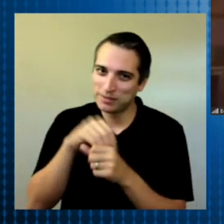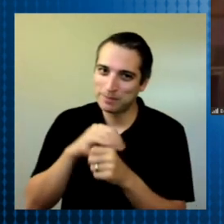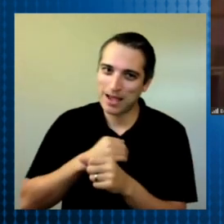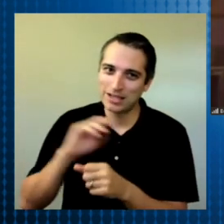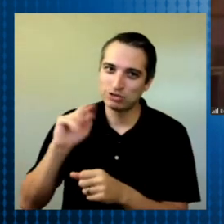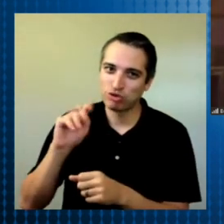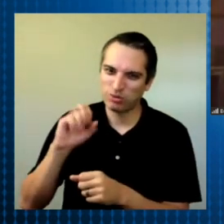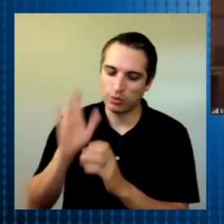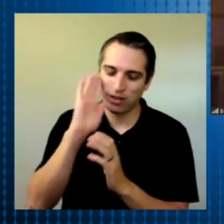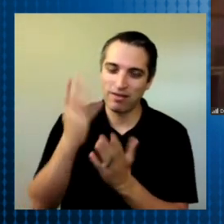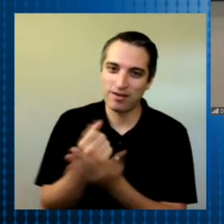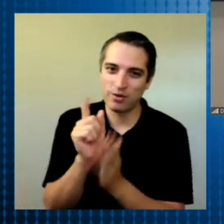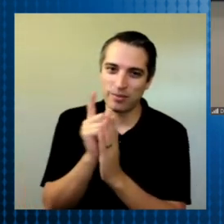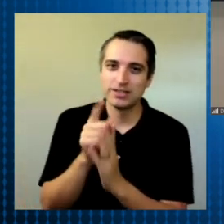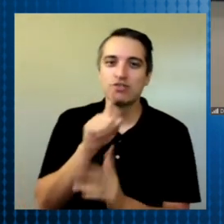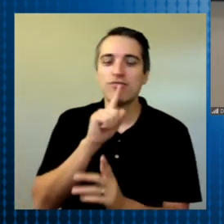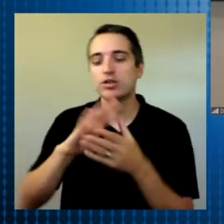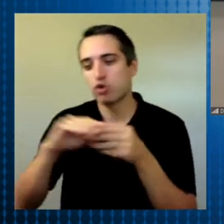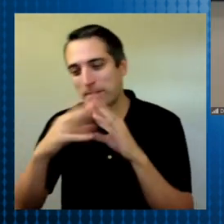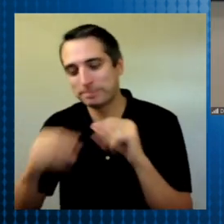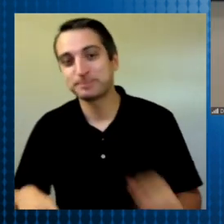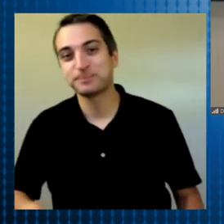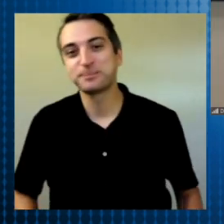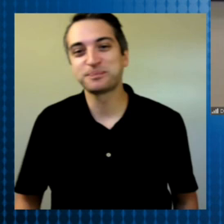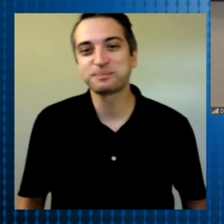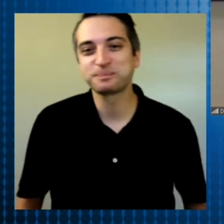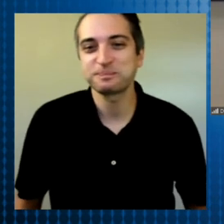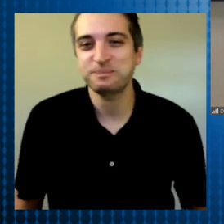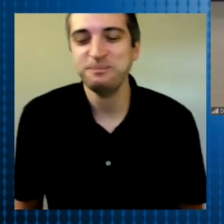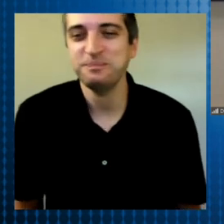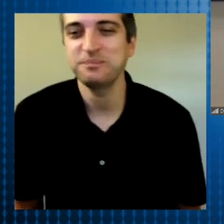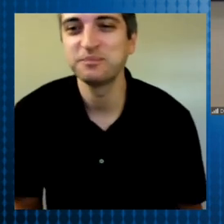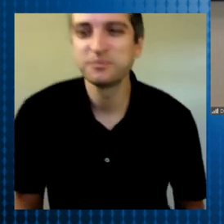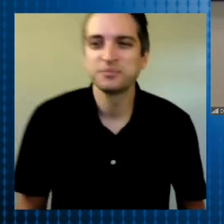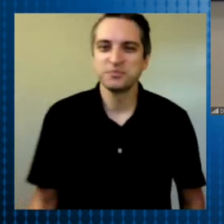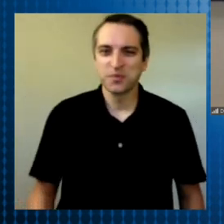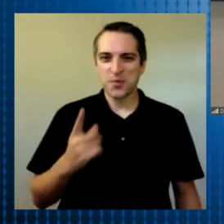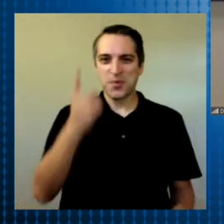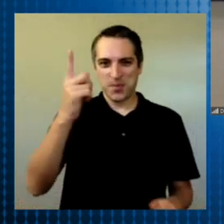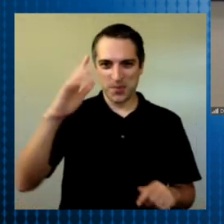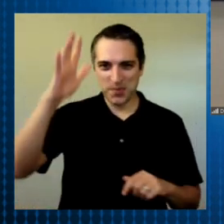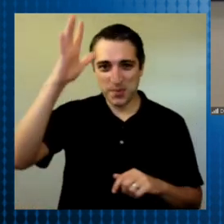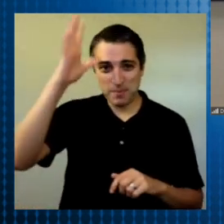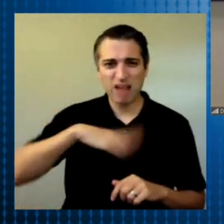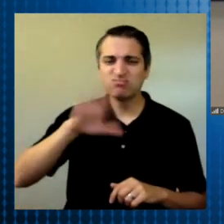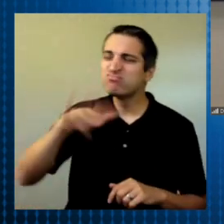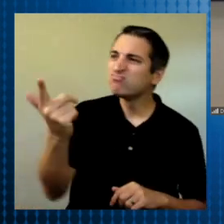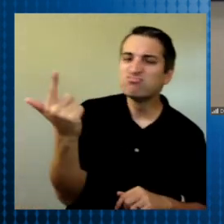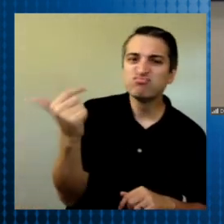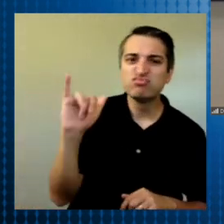But the story goes that this man, his wife called him one Saturday morning. Hey, John, come down here